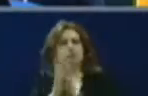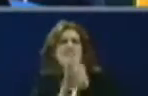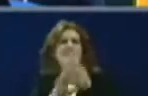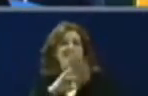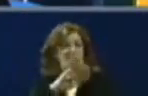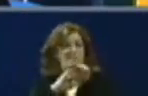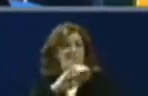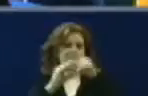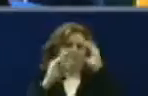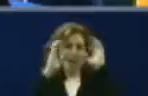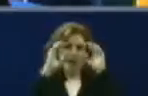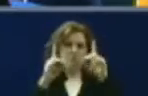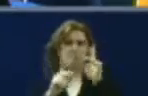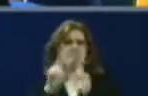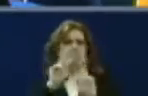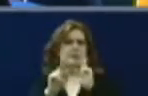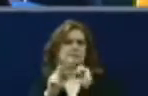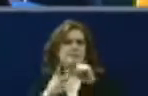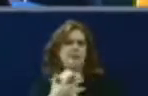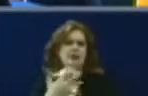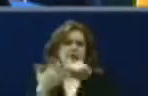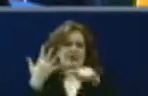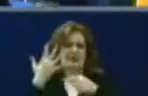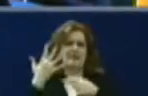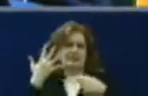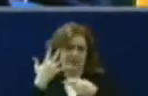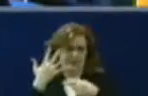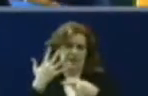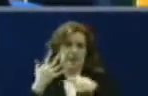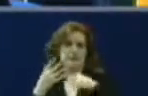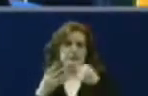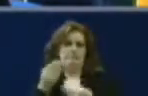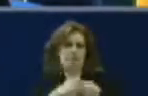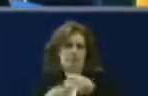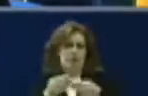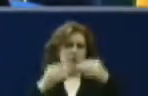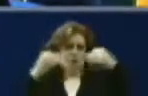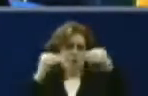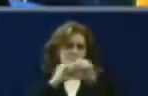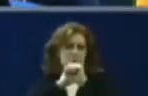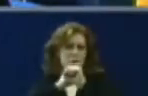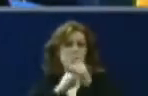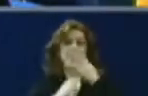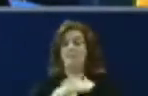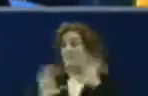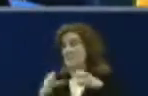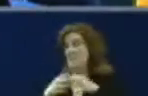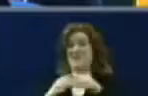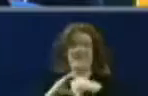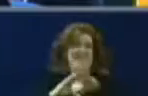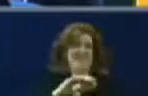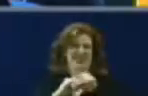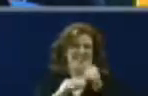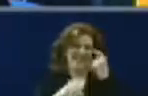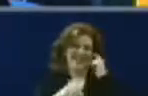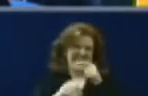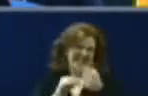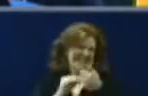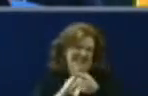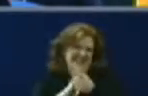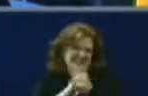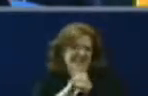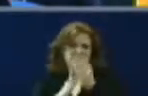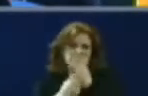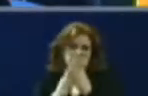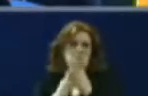video and educate people on the six functions of marketing. My group did a video, and what you'll see is a 10-second snippet of it,